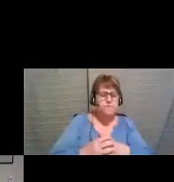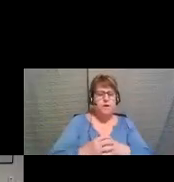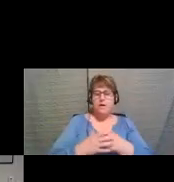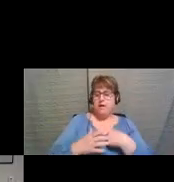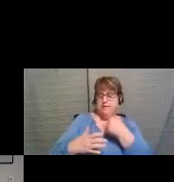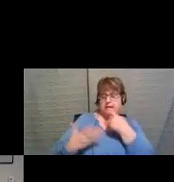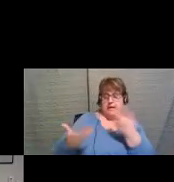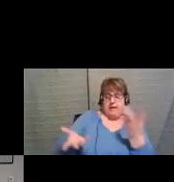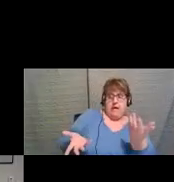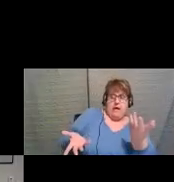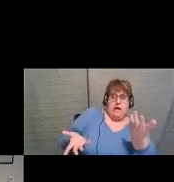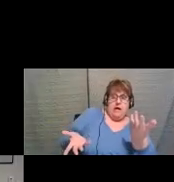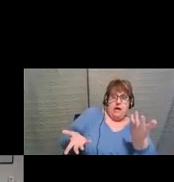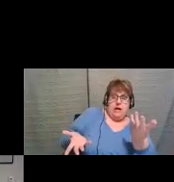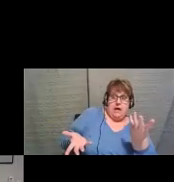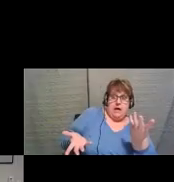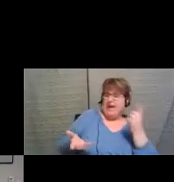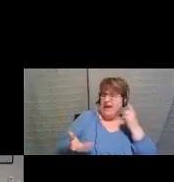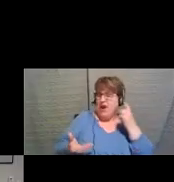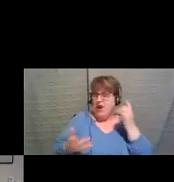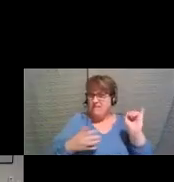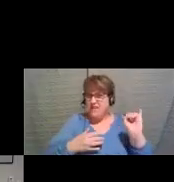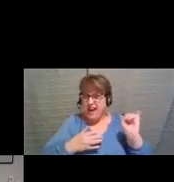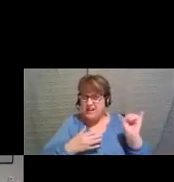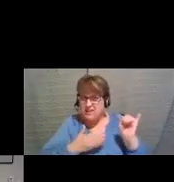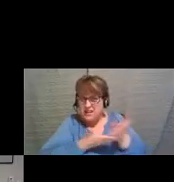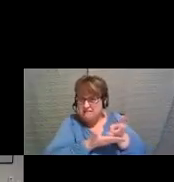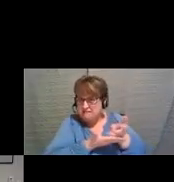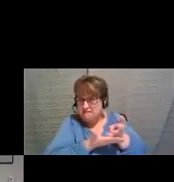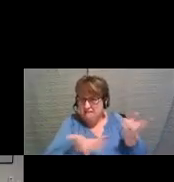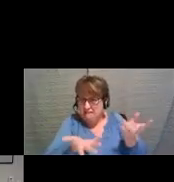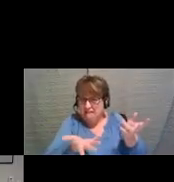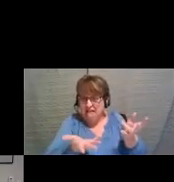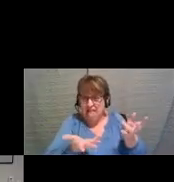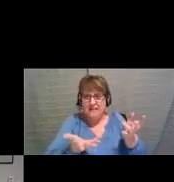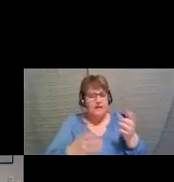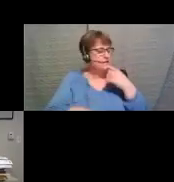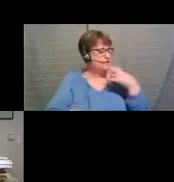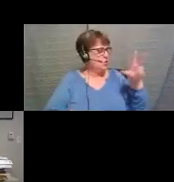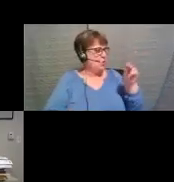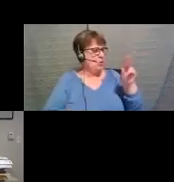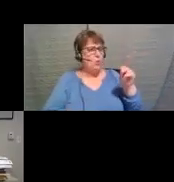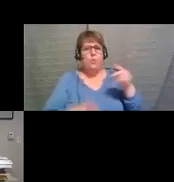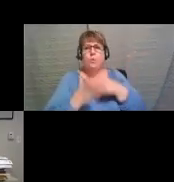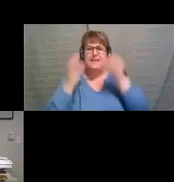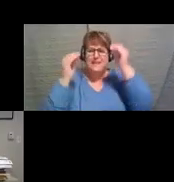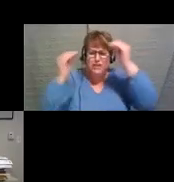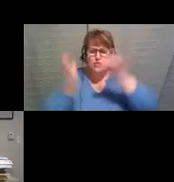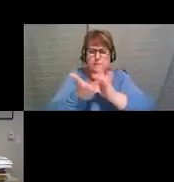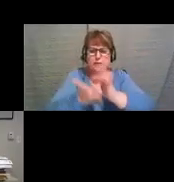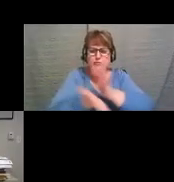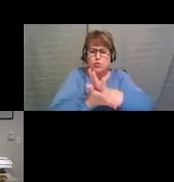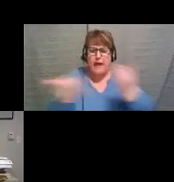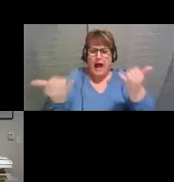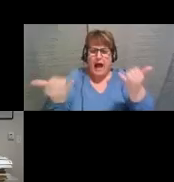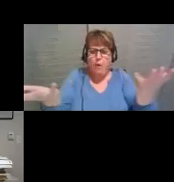said, ear infection, febrile seizure. And he shook his head and he said, "What do they teach you in medical school